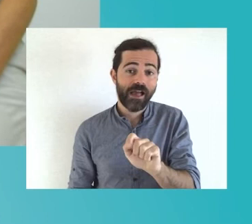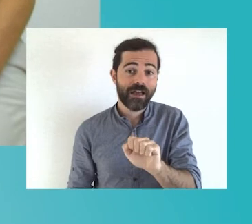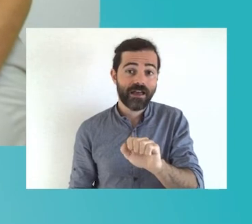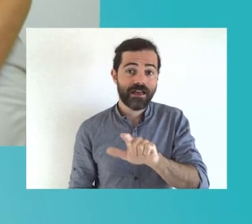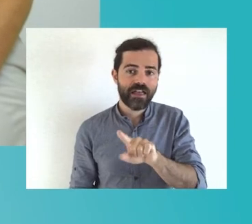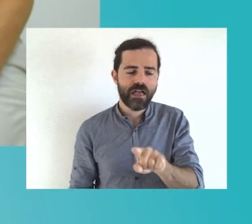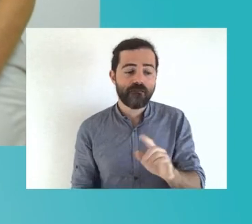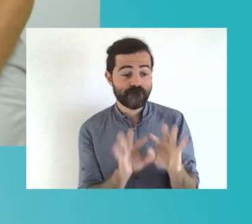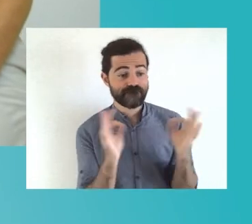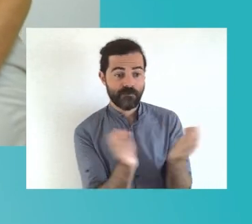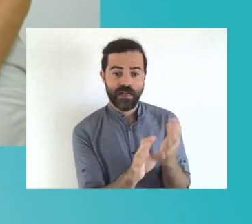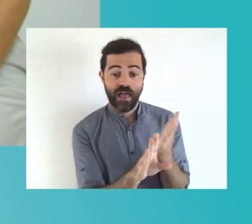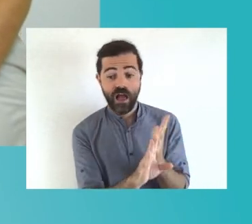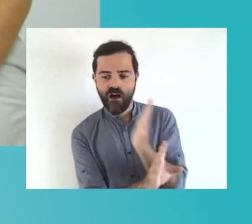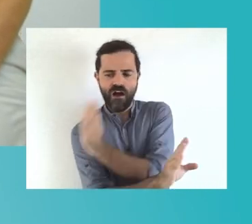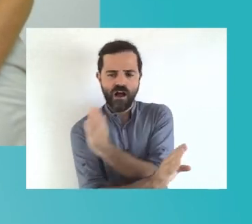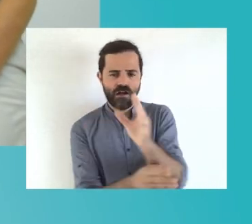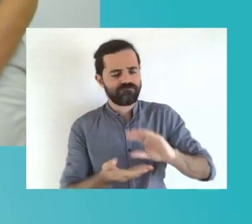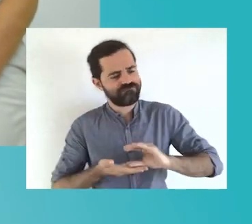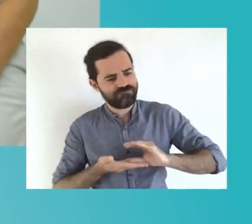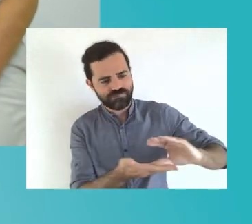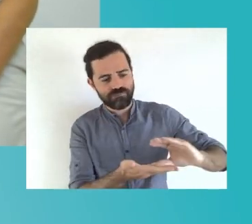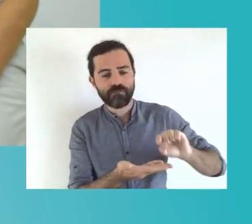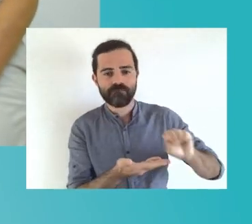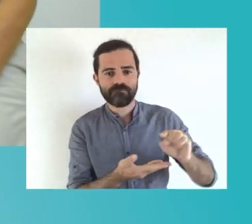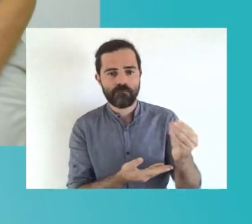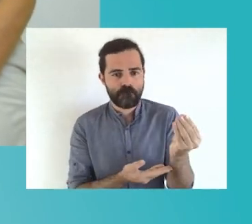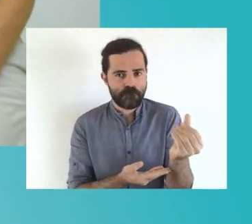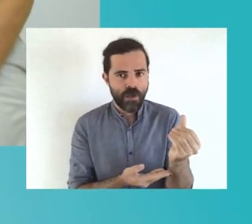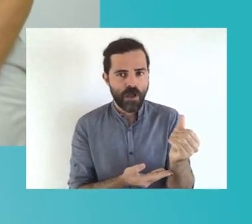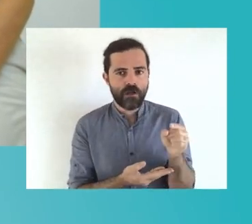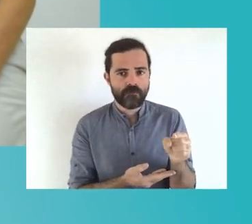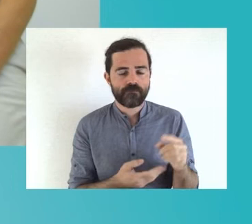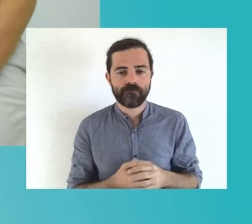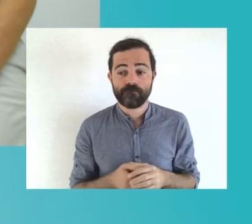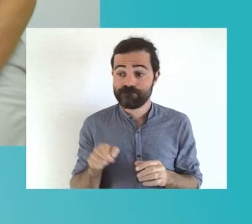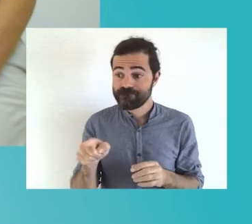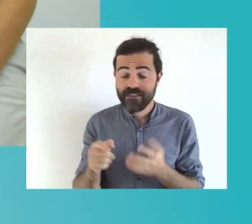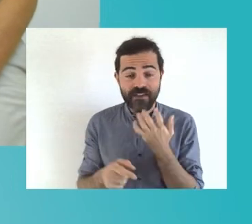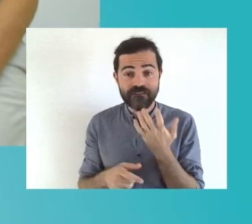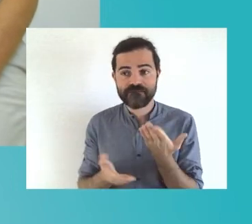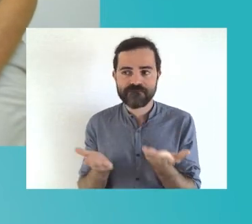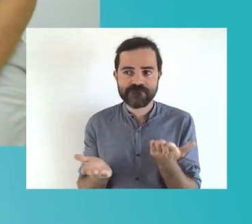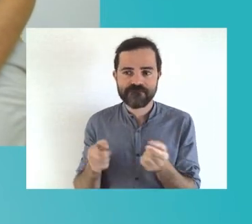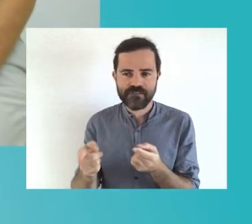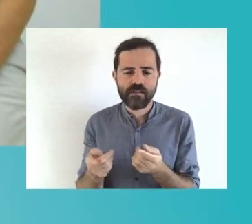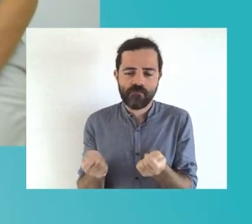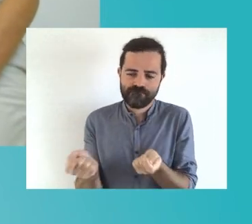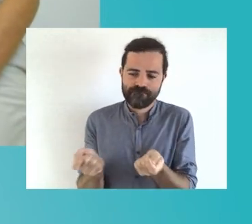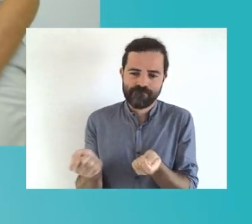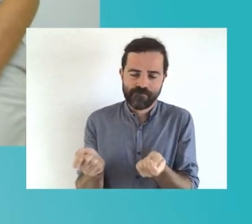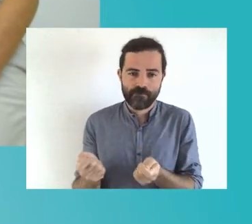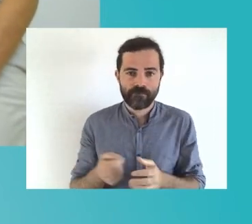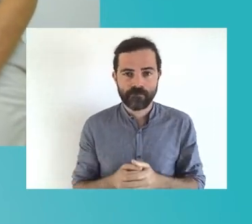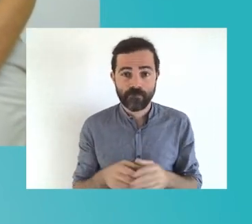they need to pay for the nursing home. And if the property needs any renovations, we also manage it and finance it. We are